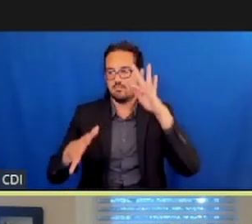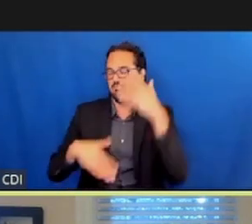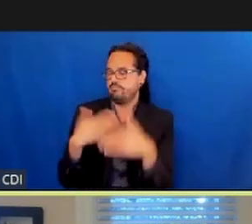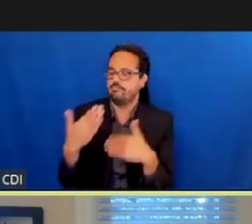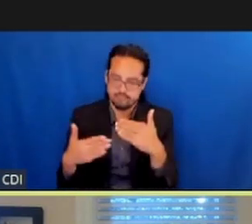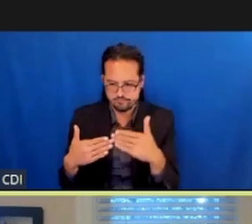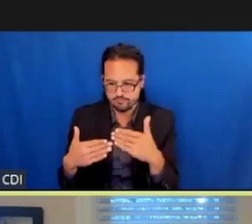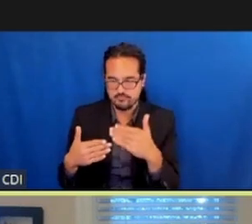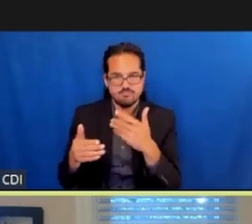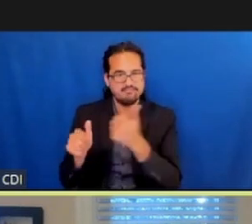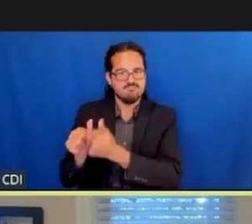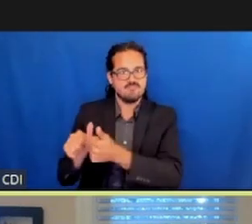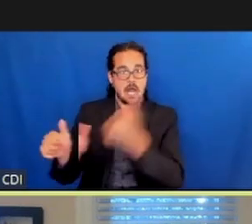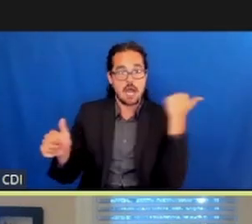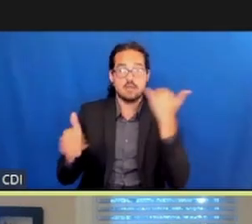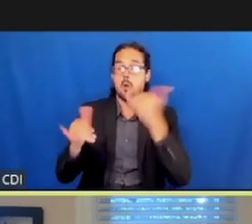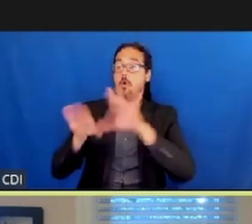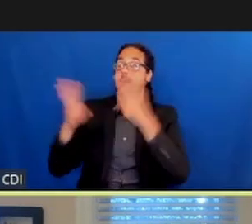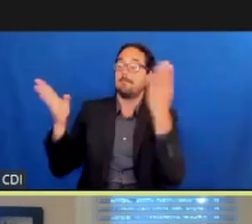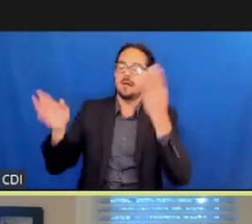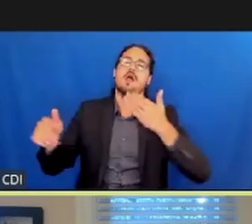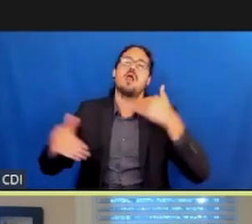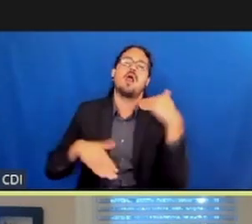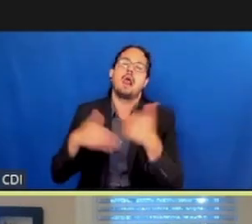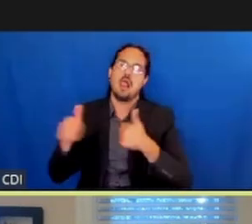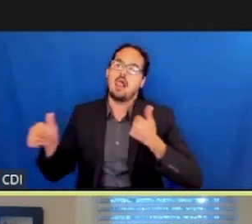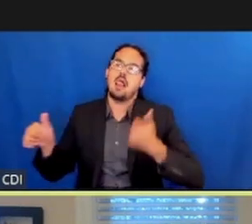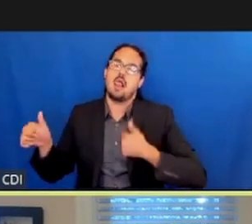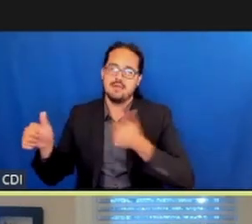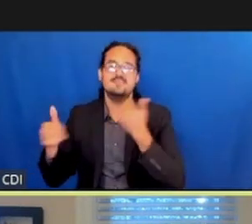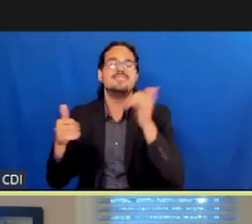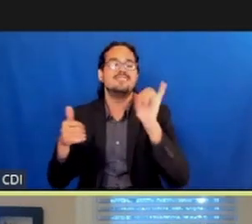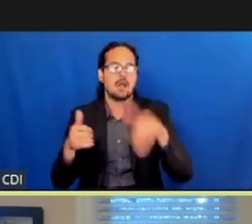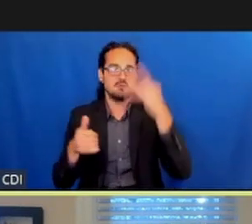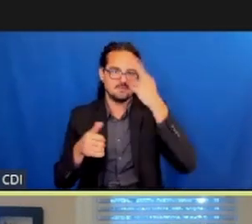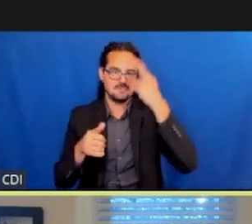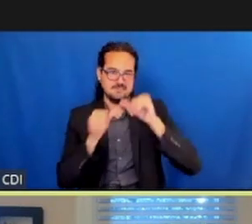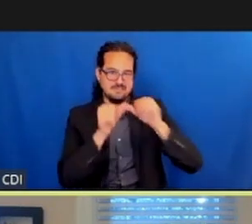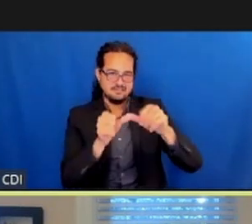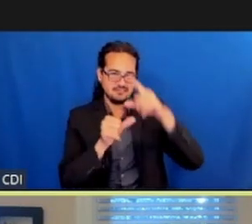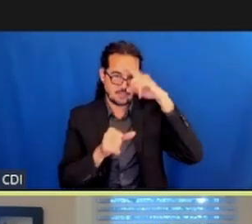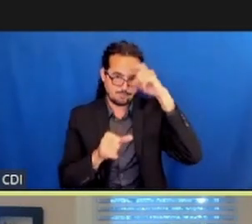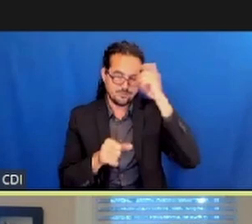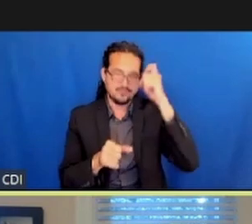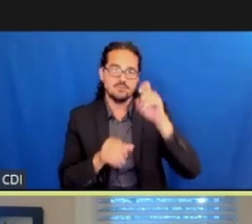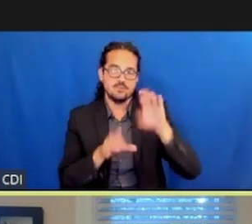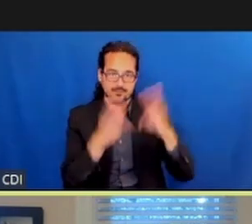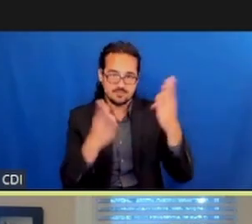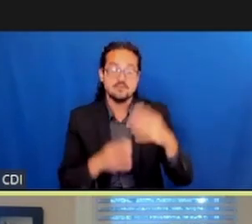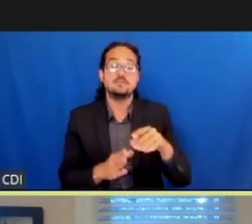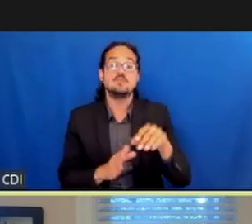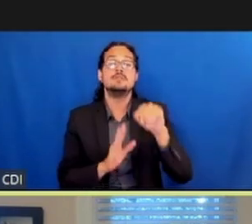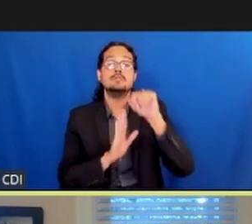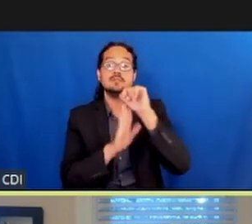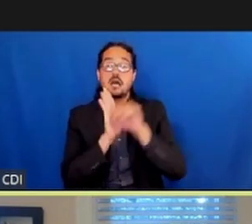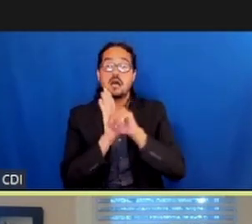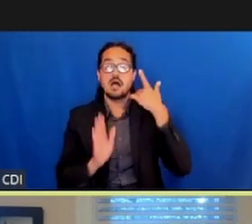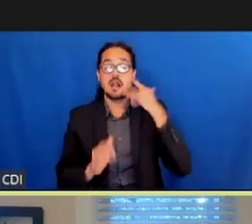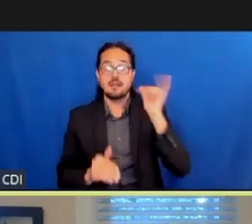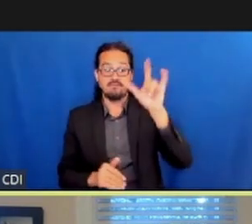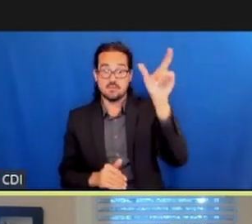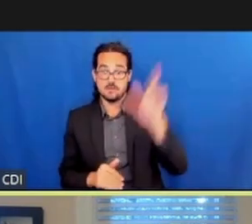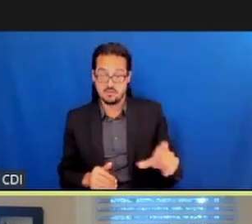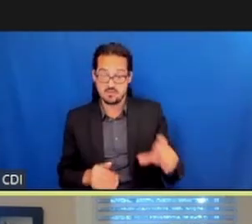be aligning with Centers for Disease Control and Prevention guidance. We'll have updated guidance from both CDC and California Department of Public Health. And